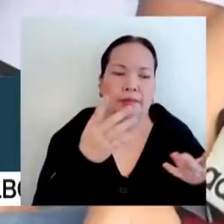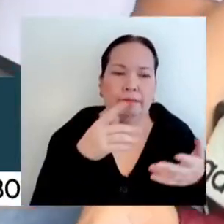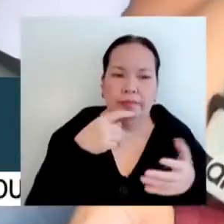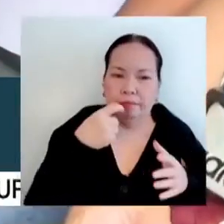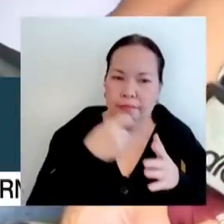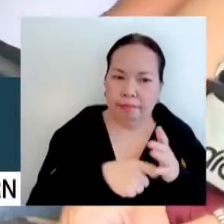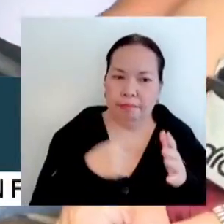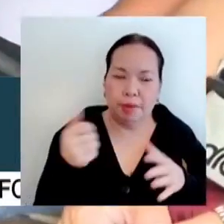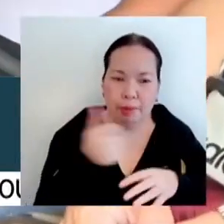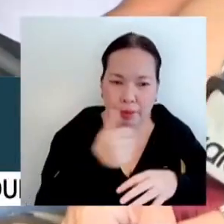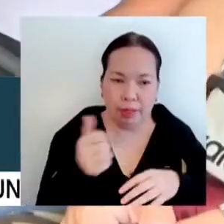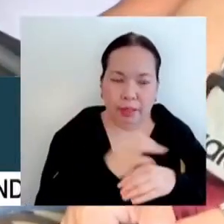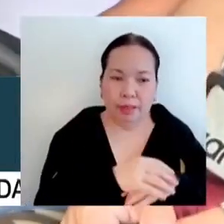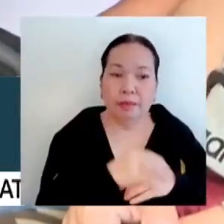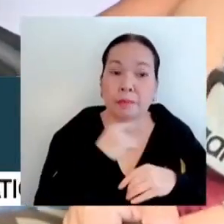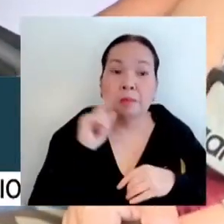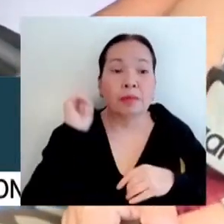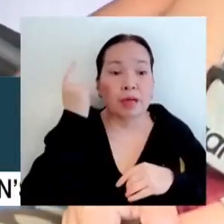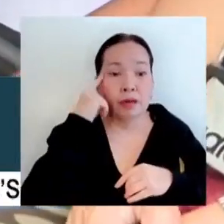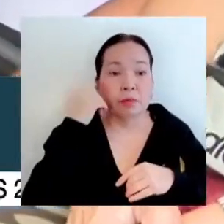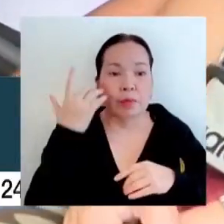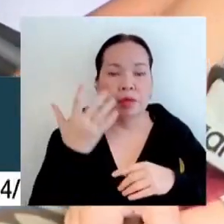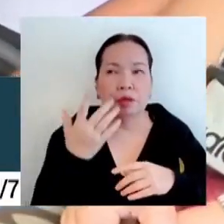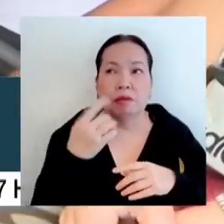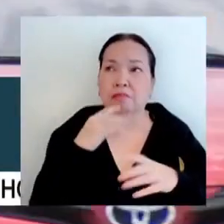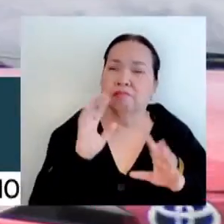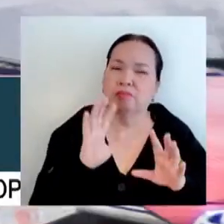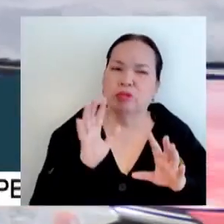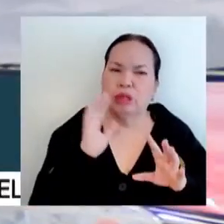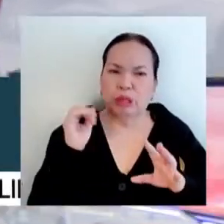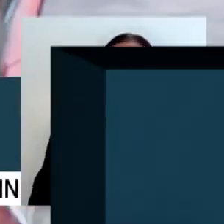idea, saying government would lose billions in revenue. News.